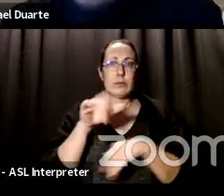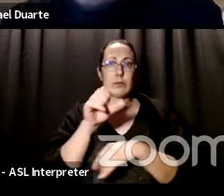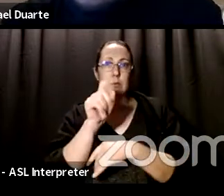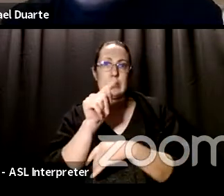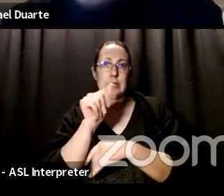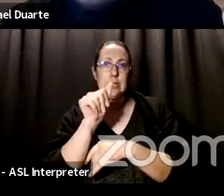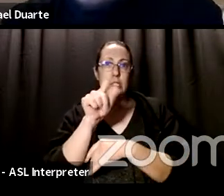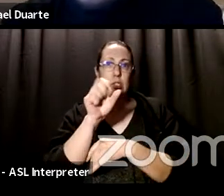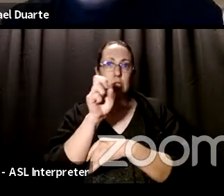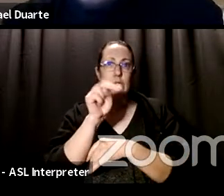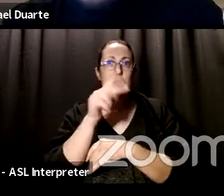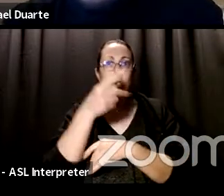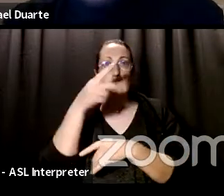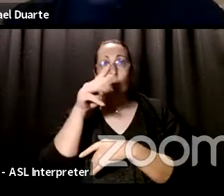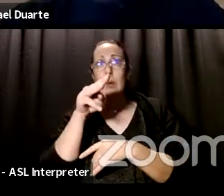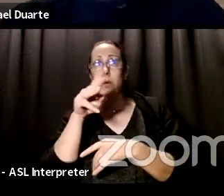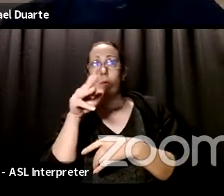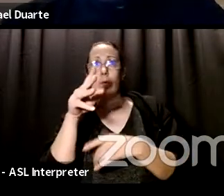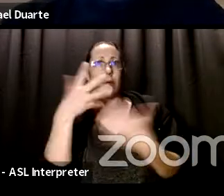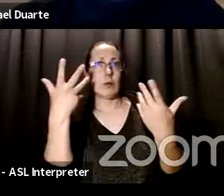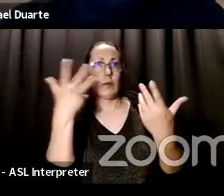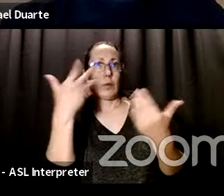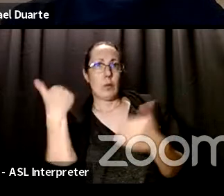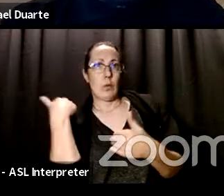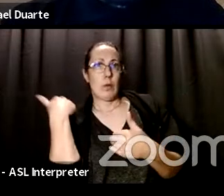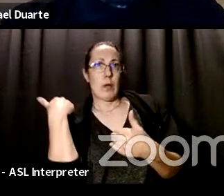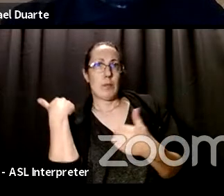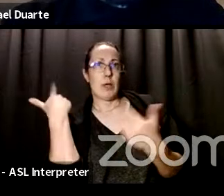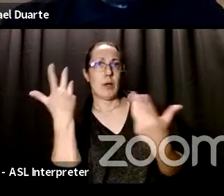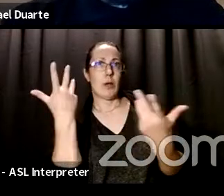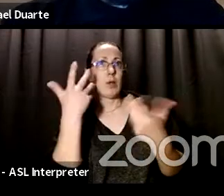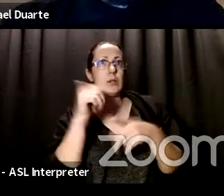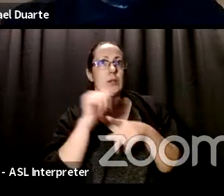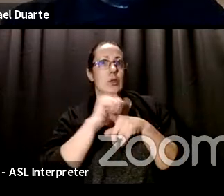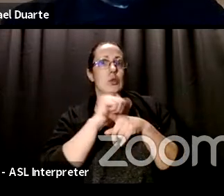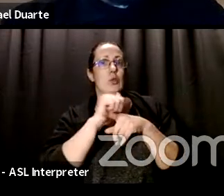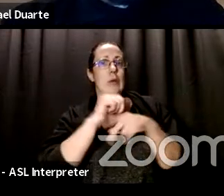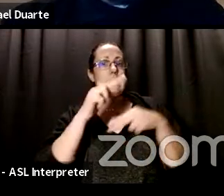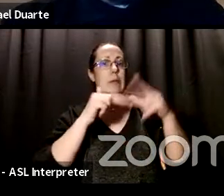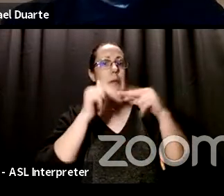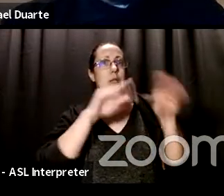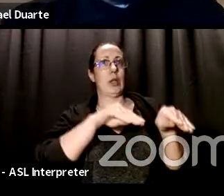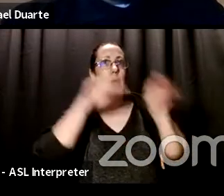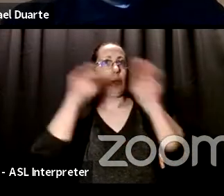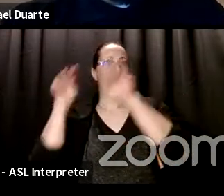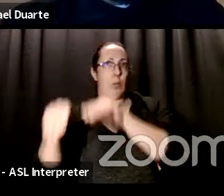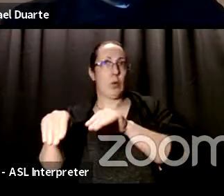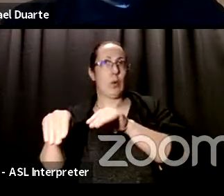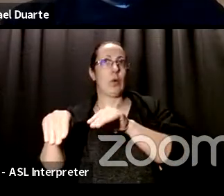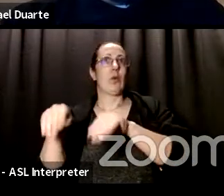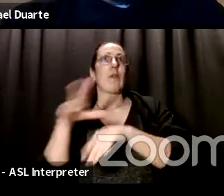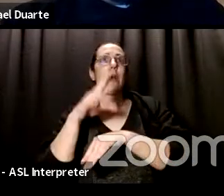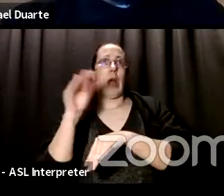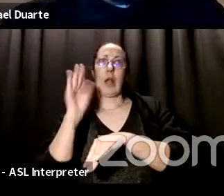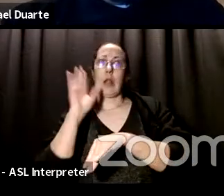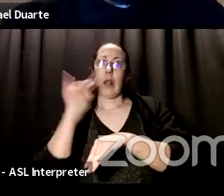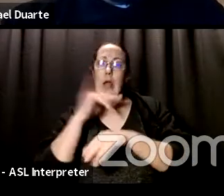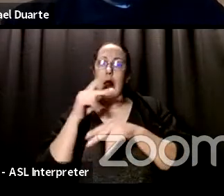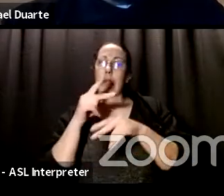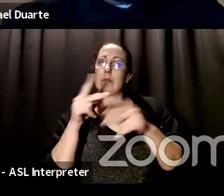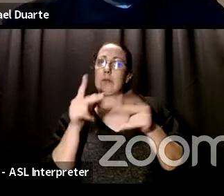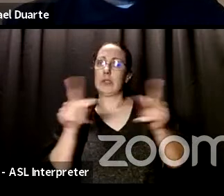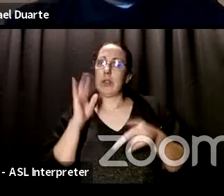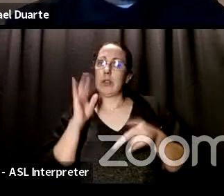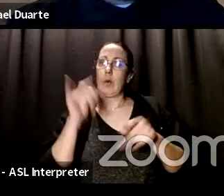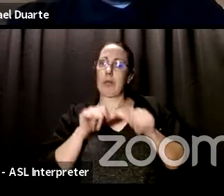Michael, remind us the timeline on moving fire department training building. Also, the fire station will continue to stay there. So I can answer